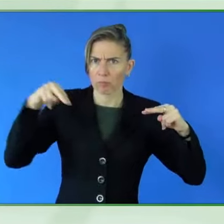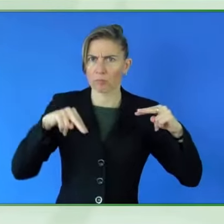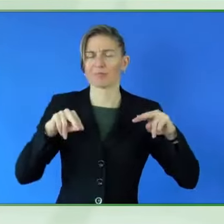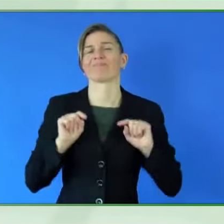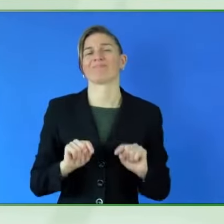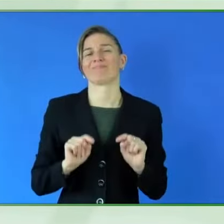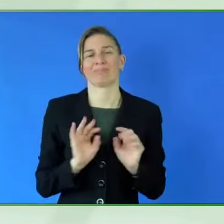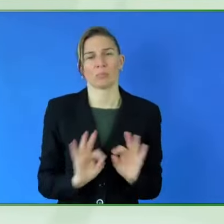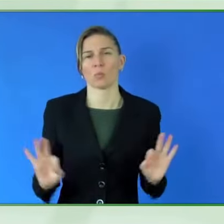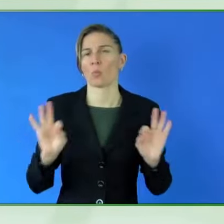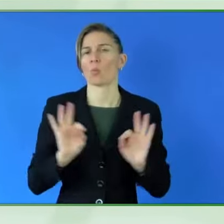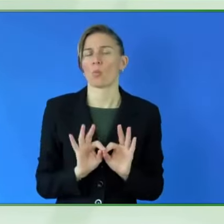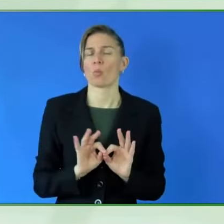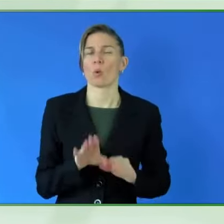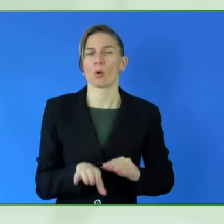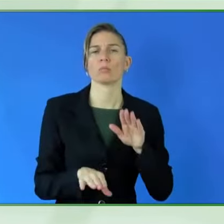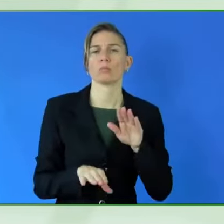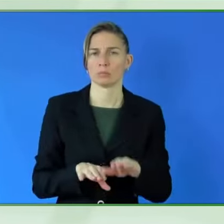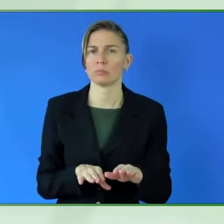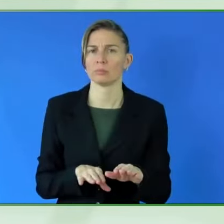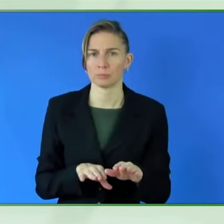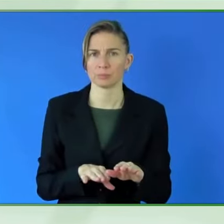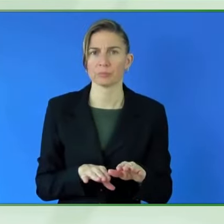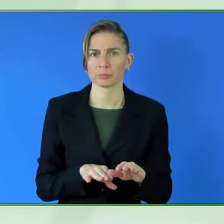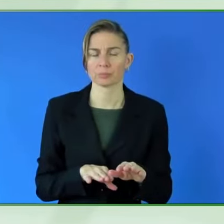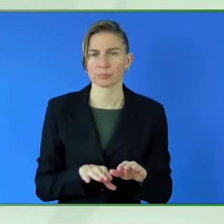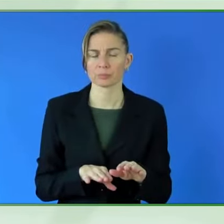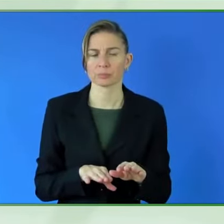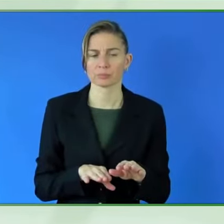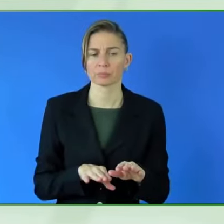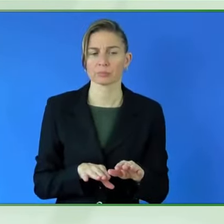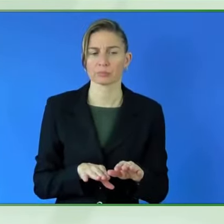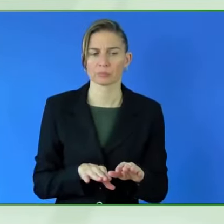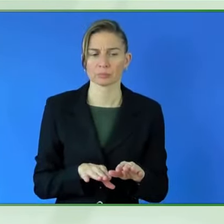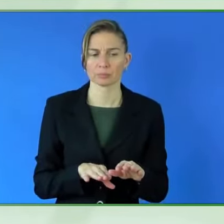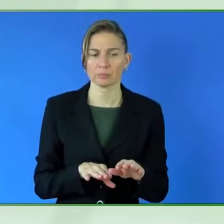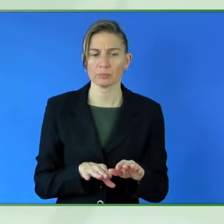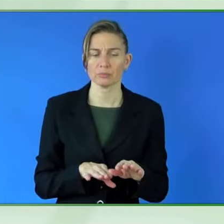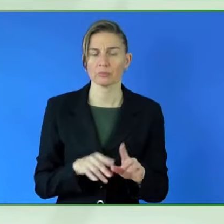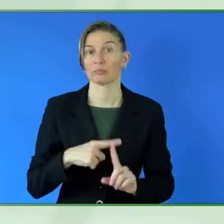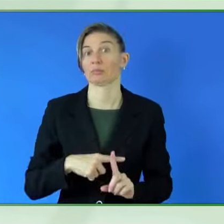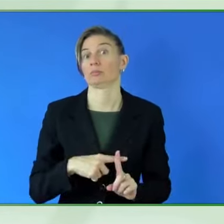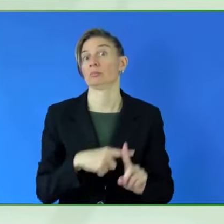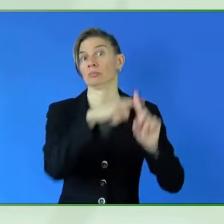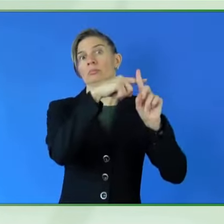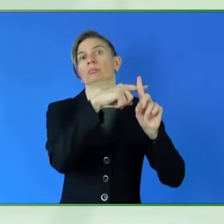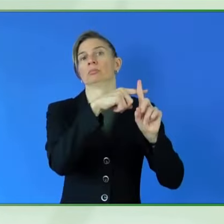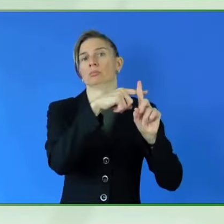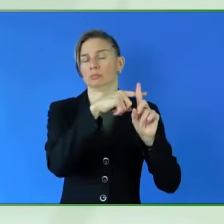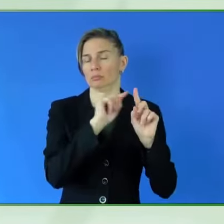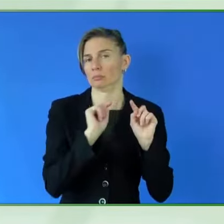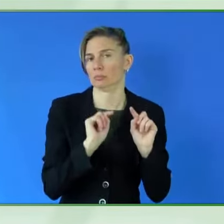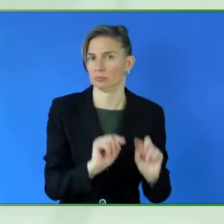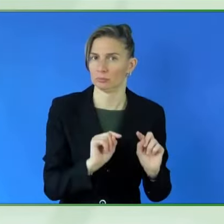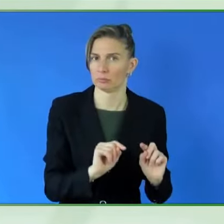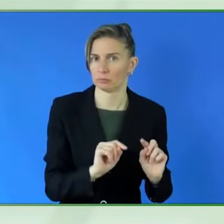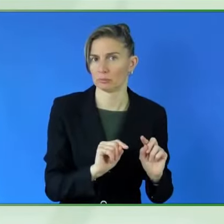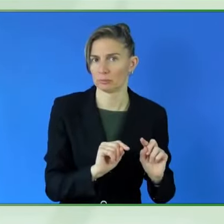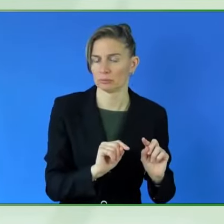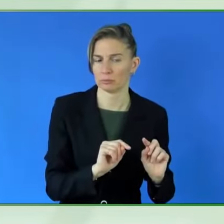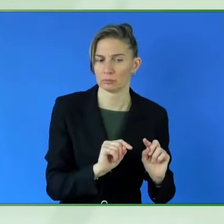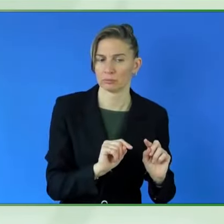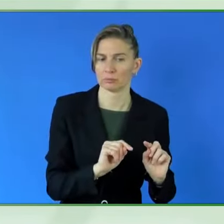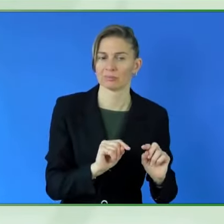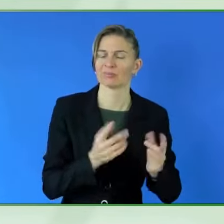of this project. One has a benefit, a specific benefit. And when they feel involved in this